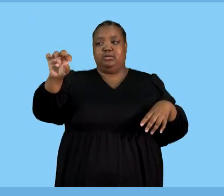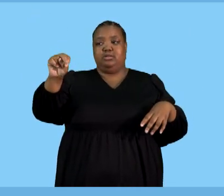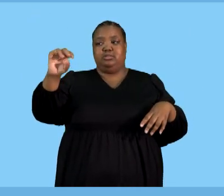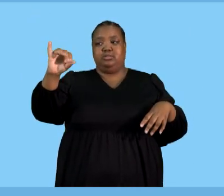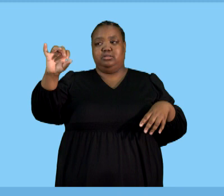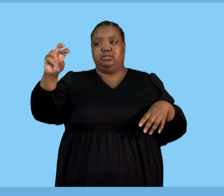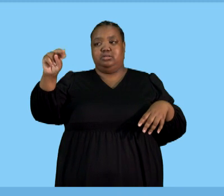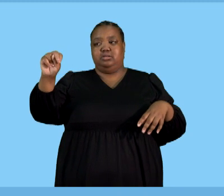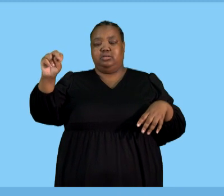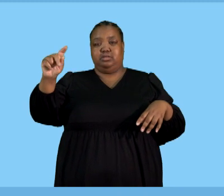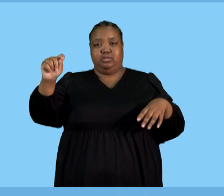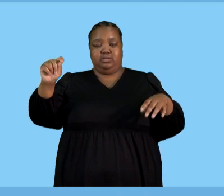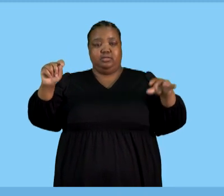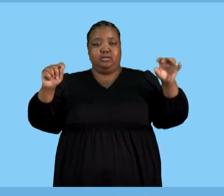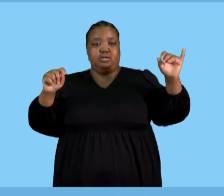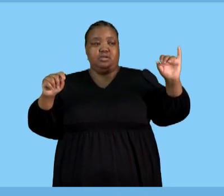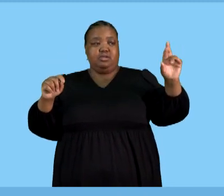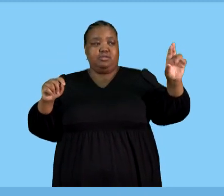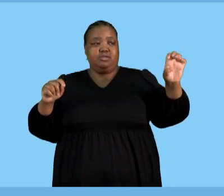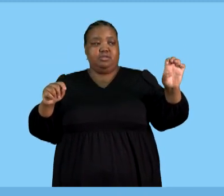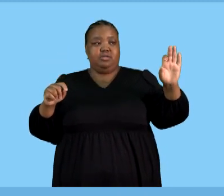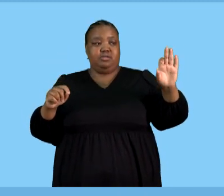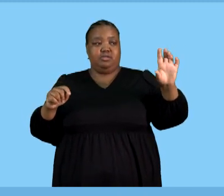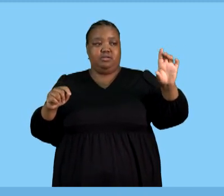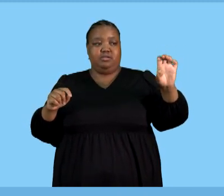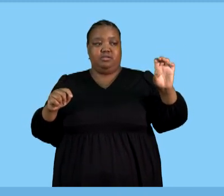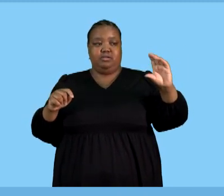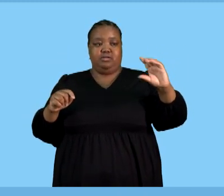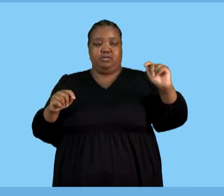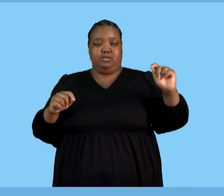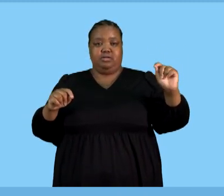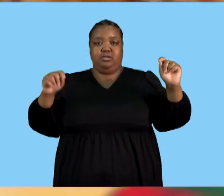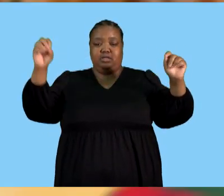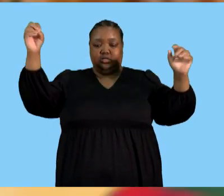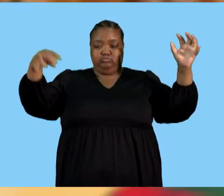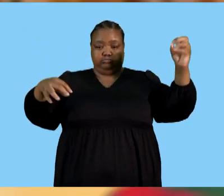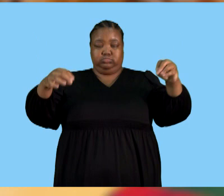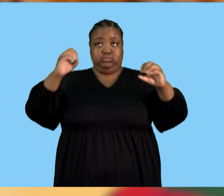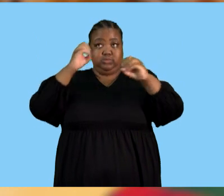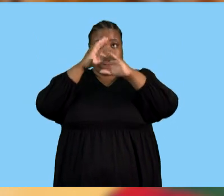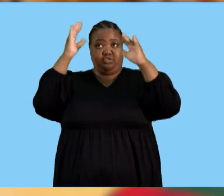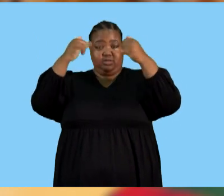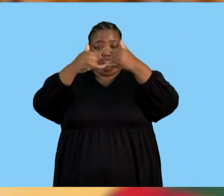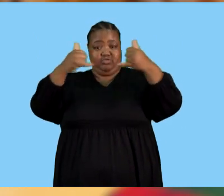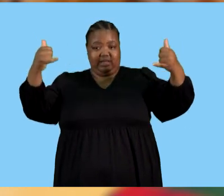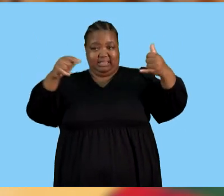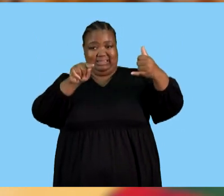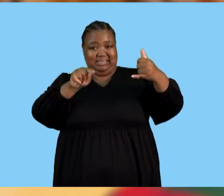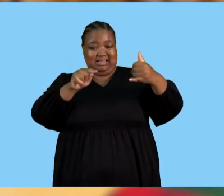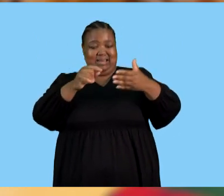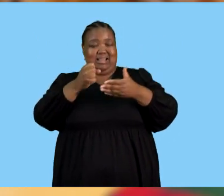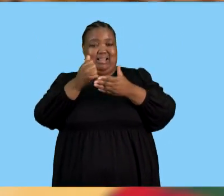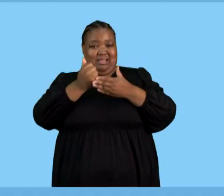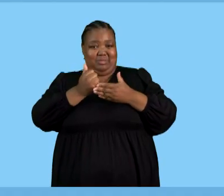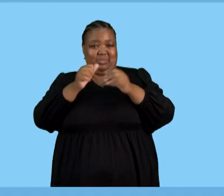reflected ray, there needs to be an imaginary line that helps us to measure the two angles that you're also going to be talking about on this ray diagram.